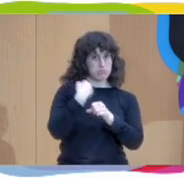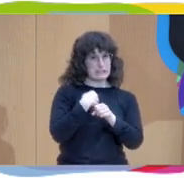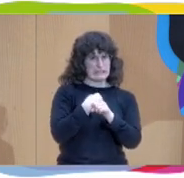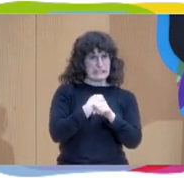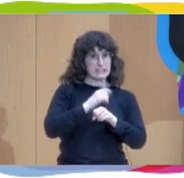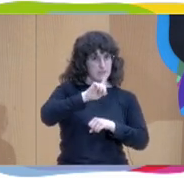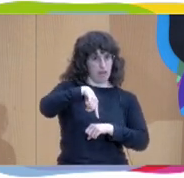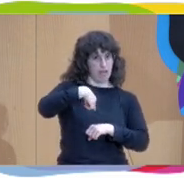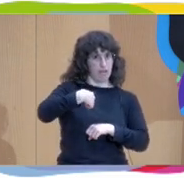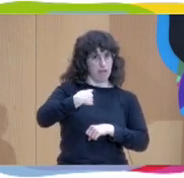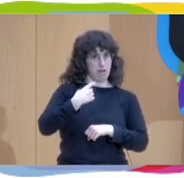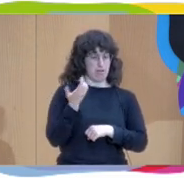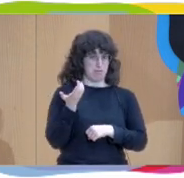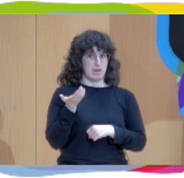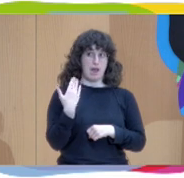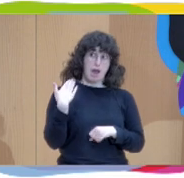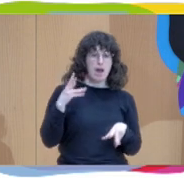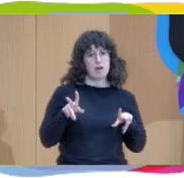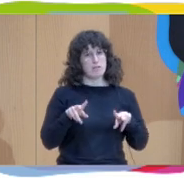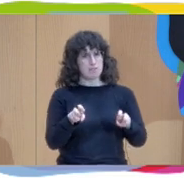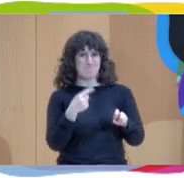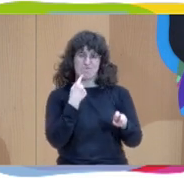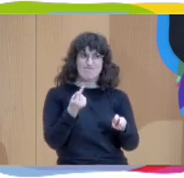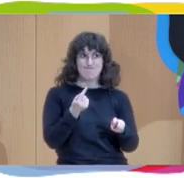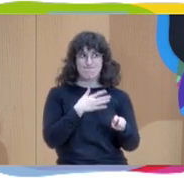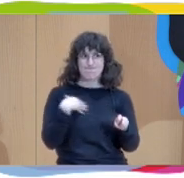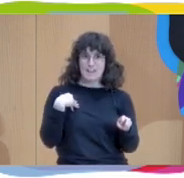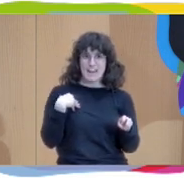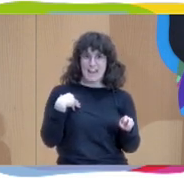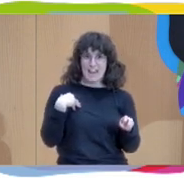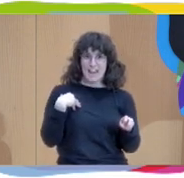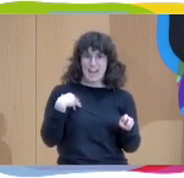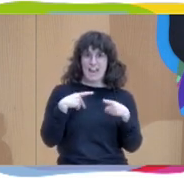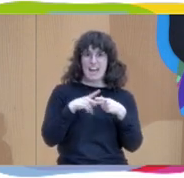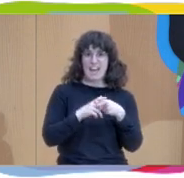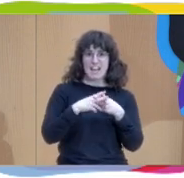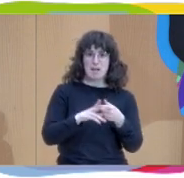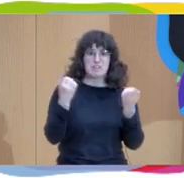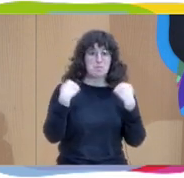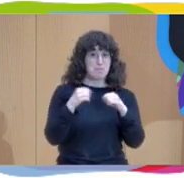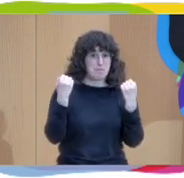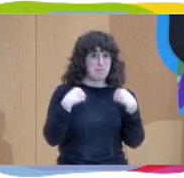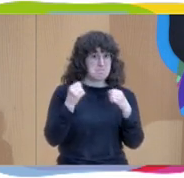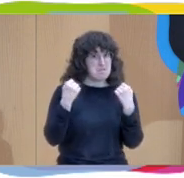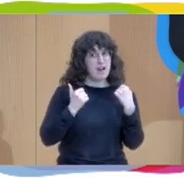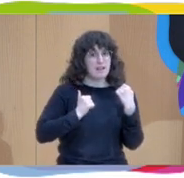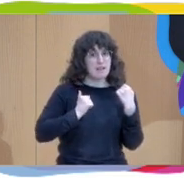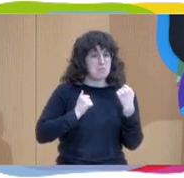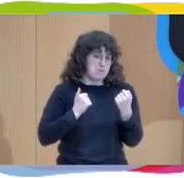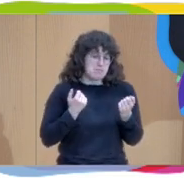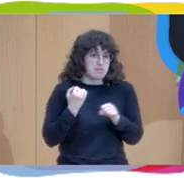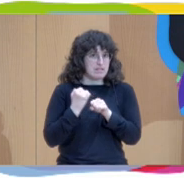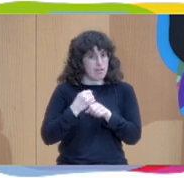wanted to learn a practical tool for daily work. They wanted to learn how to work